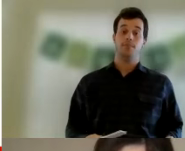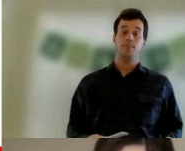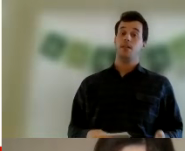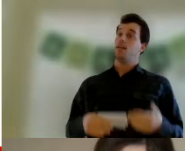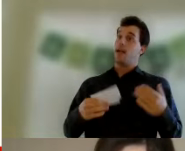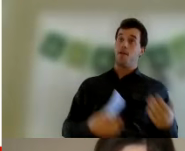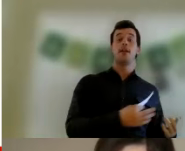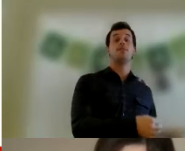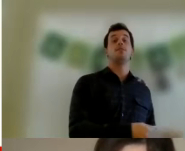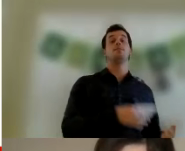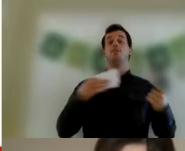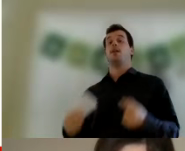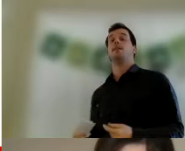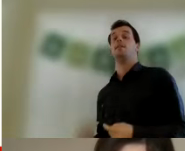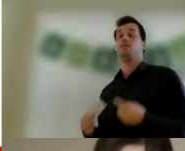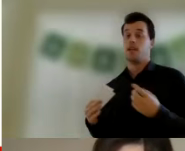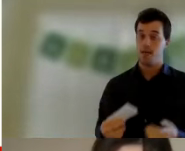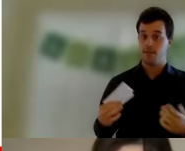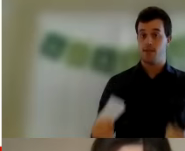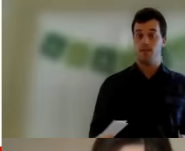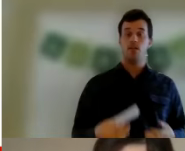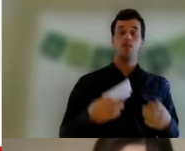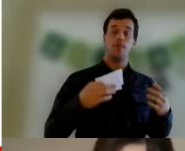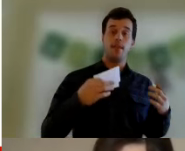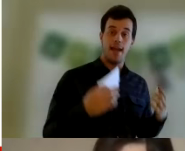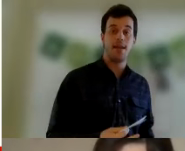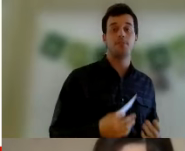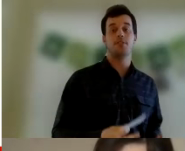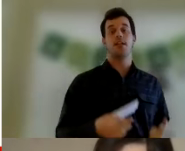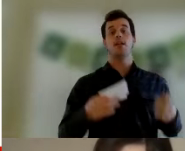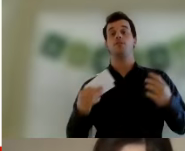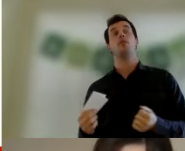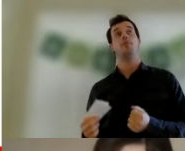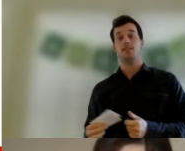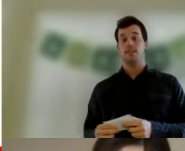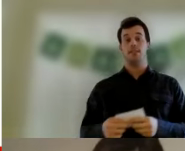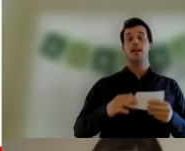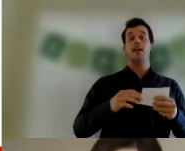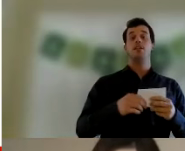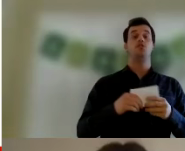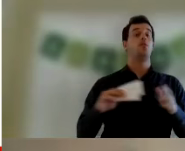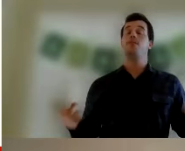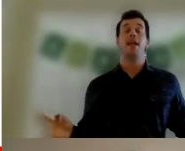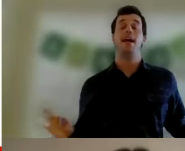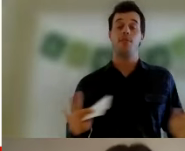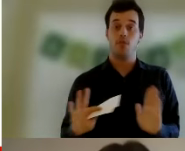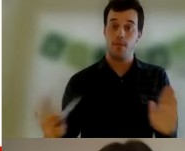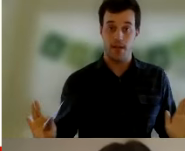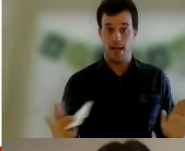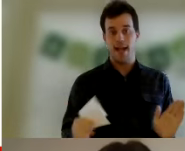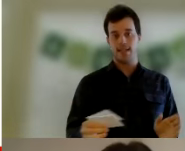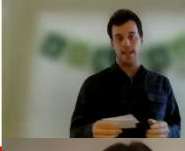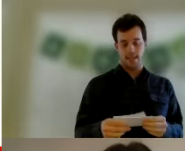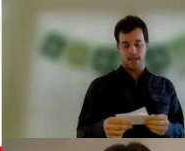grow. Erica E. Phillips, a writer for economic development, wrote that 8% of small businesses don't even have